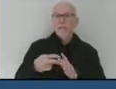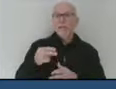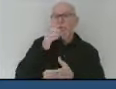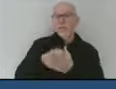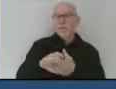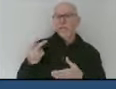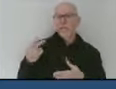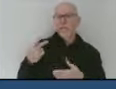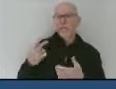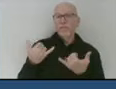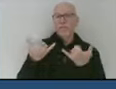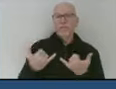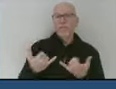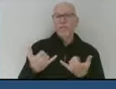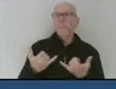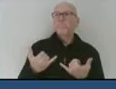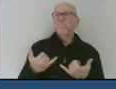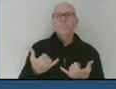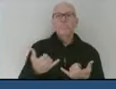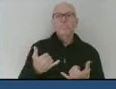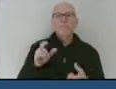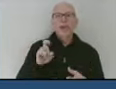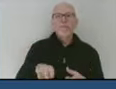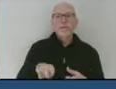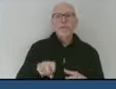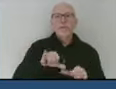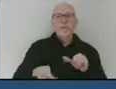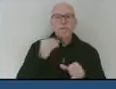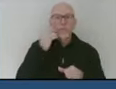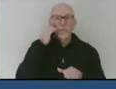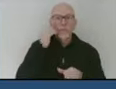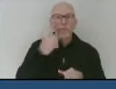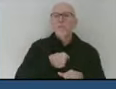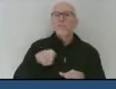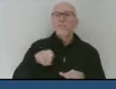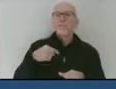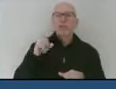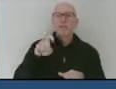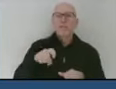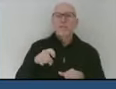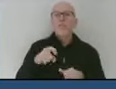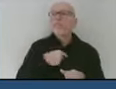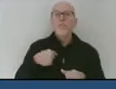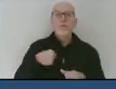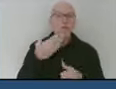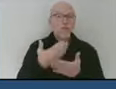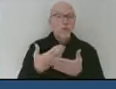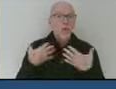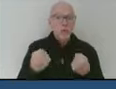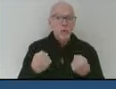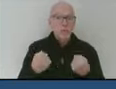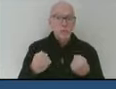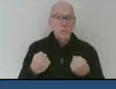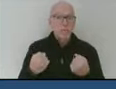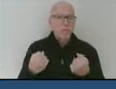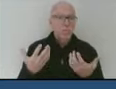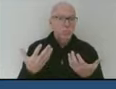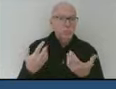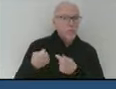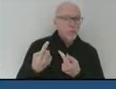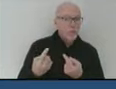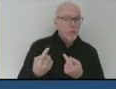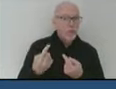now compelled to hunker down. We're both in good health as I speak. We're both